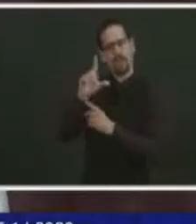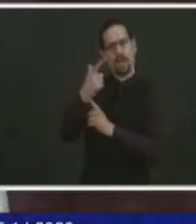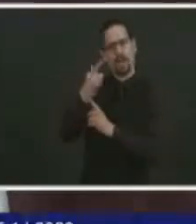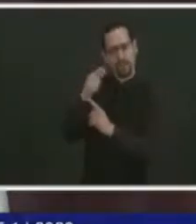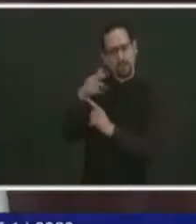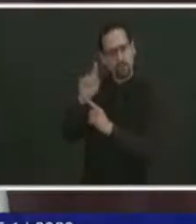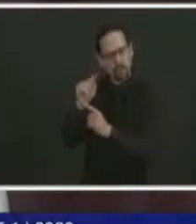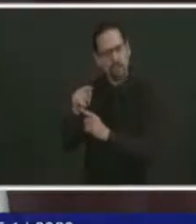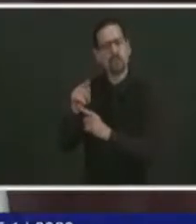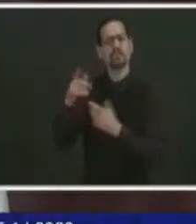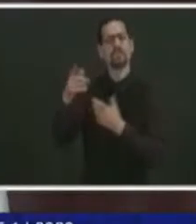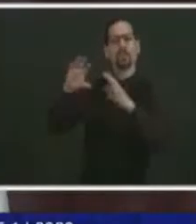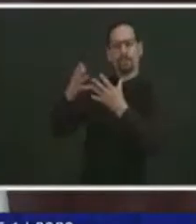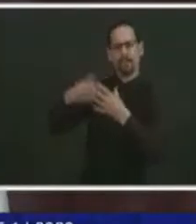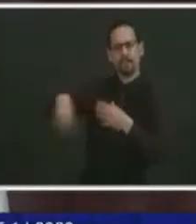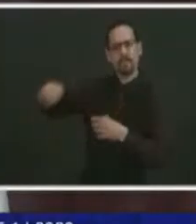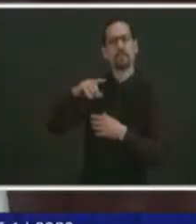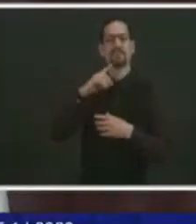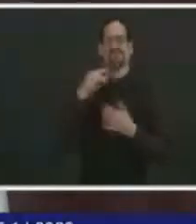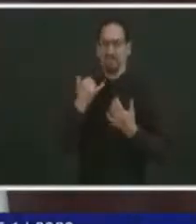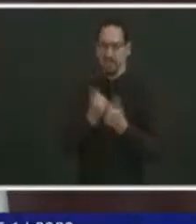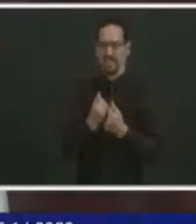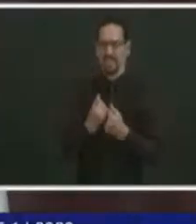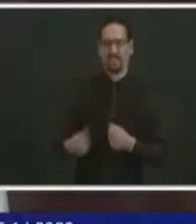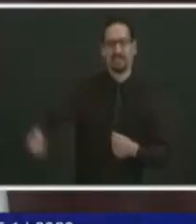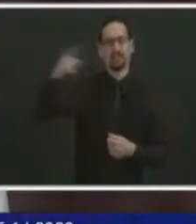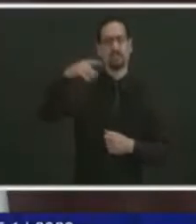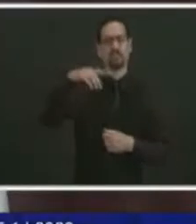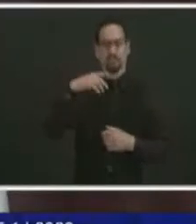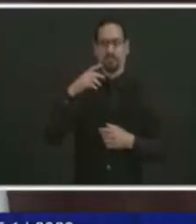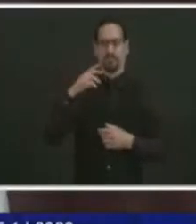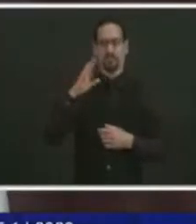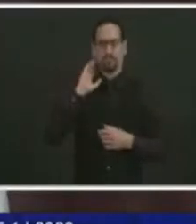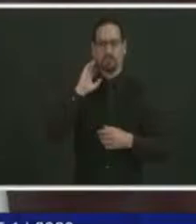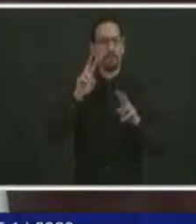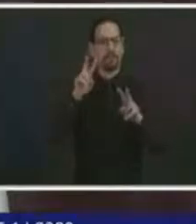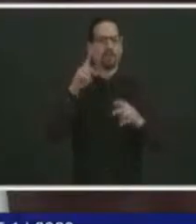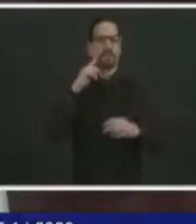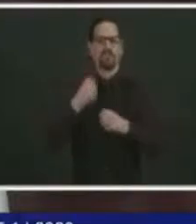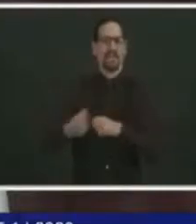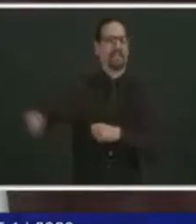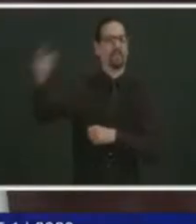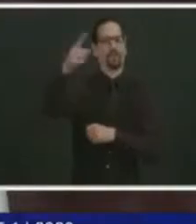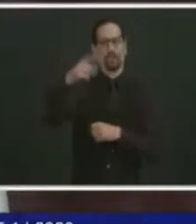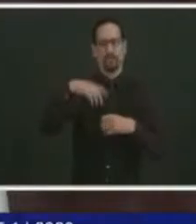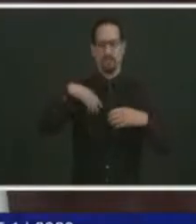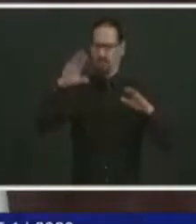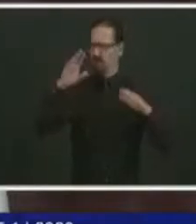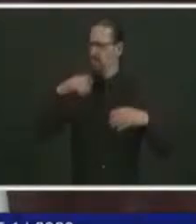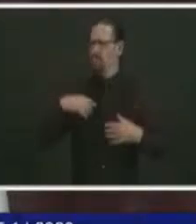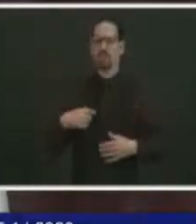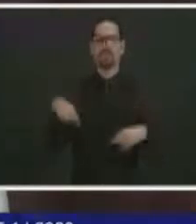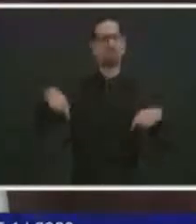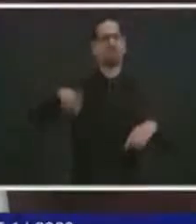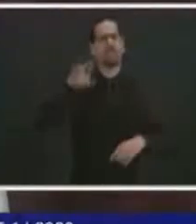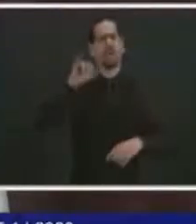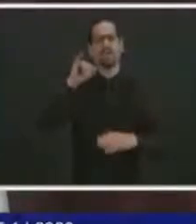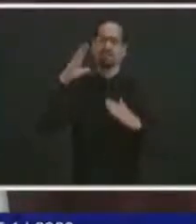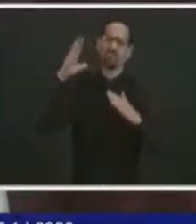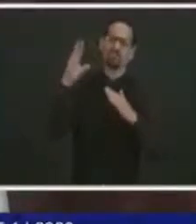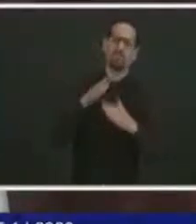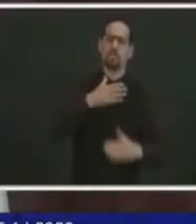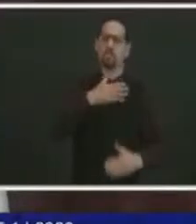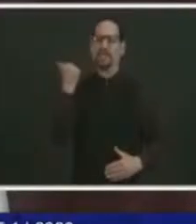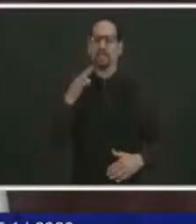Pride Parade. You know, Rhode Island has, I think, the best, if not one of the best Pride parades in the country, and we should be proud of